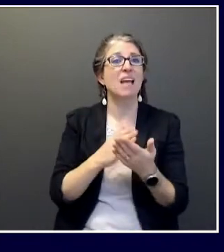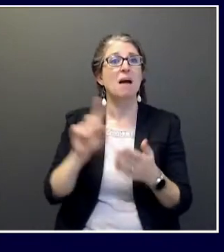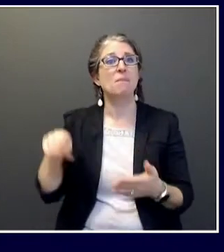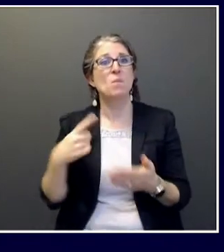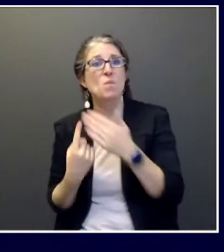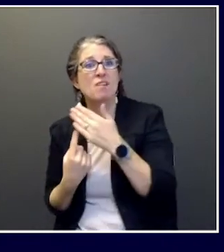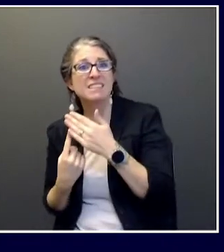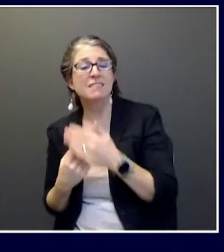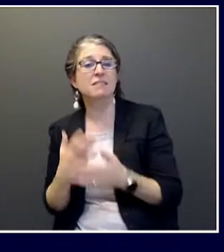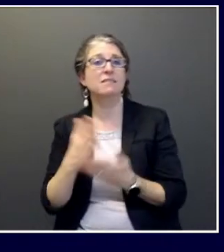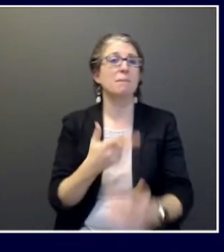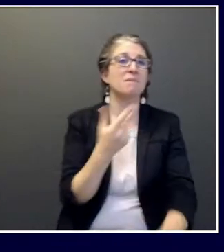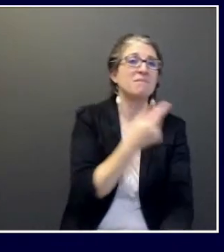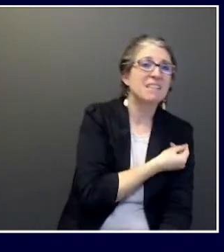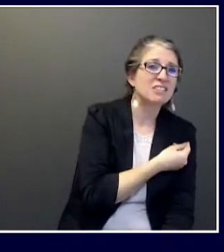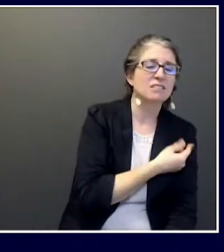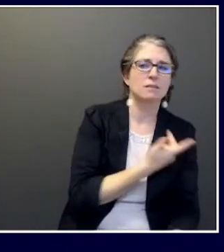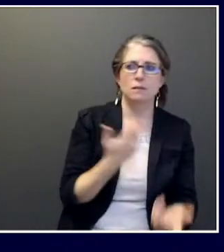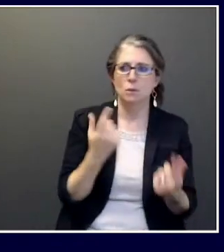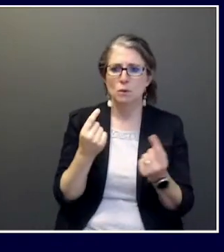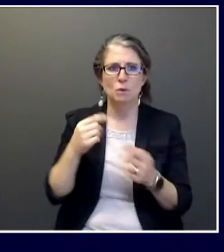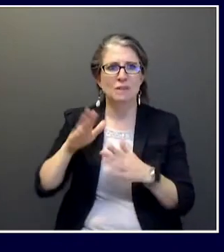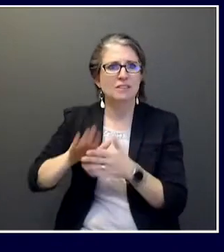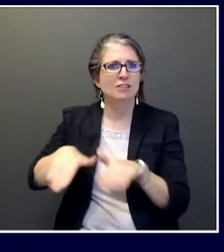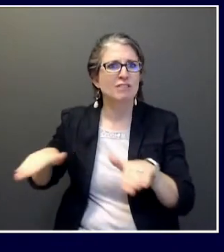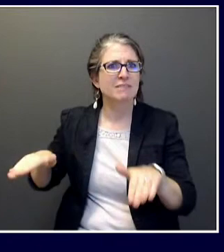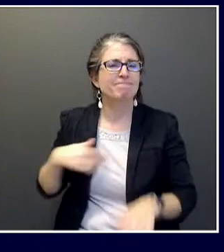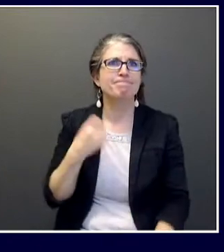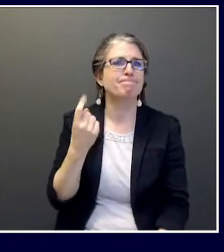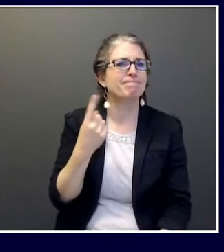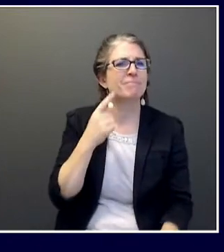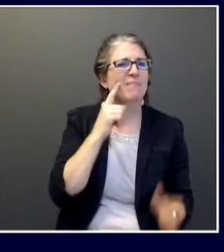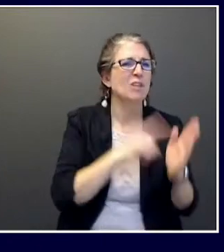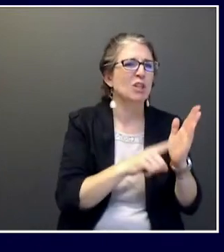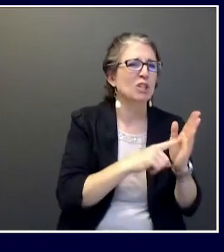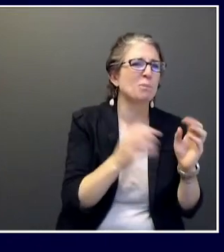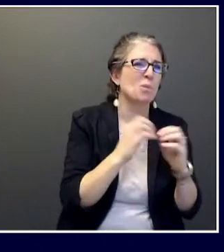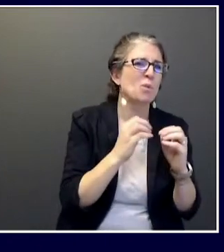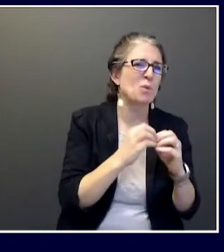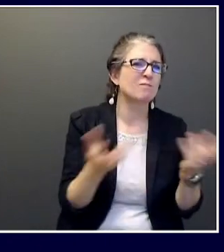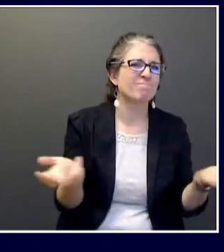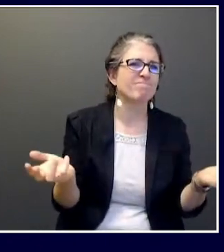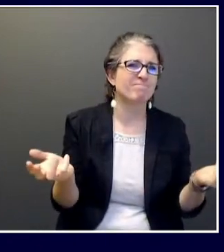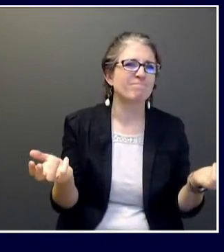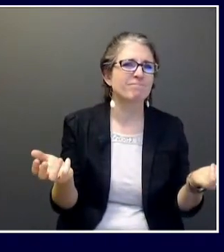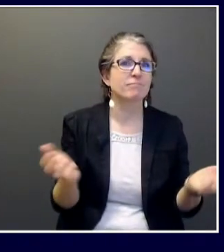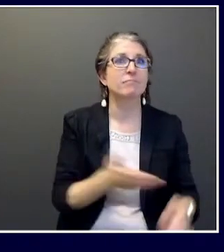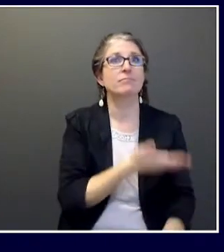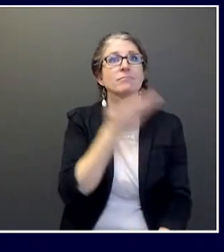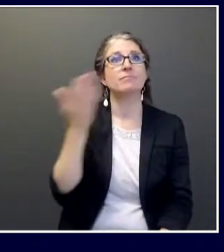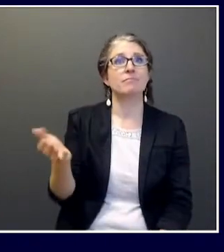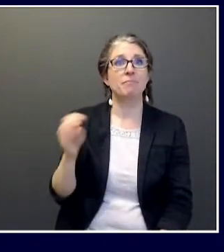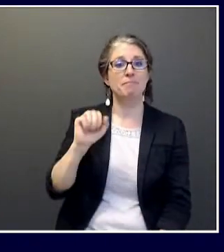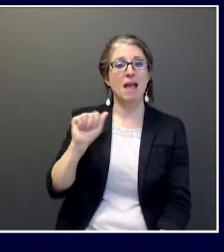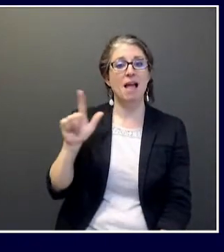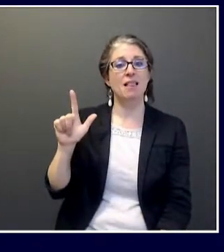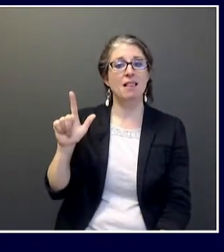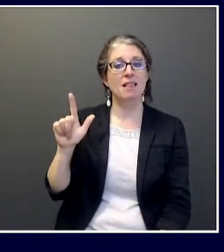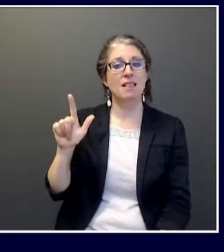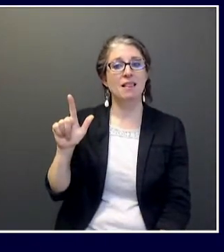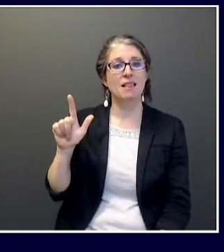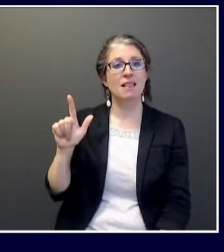done. Thank you. Thanks, Evan. Mal Meyer, over to you. All right. Thank you, Dr.